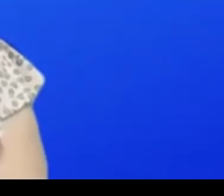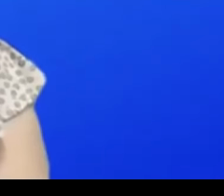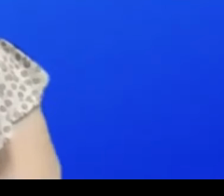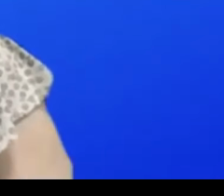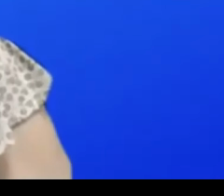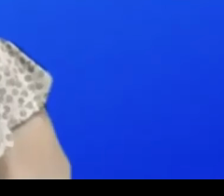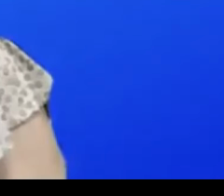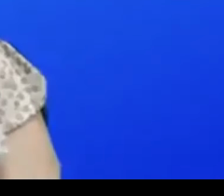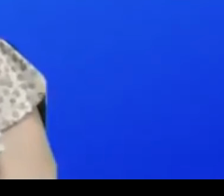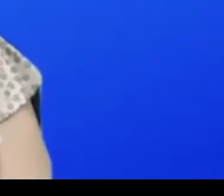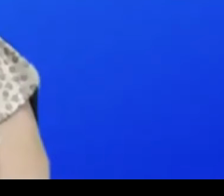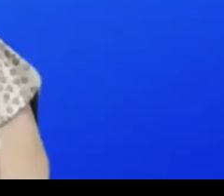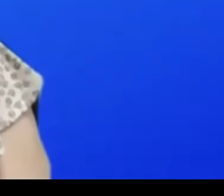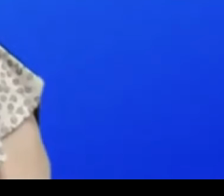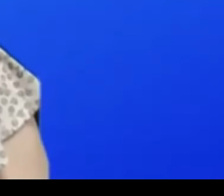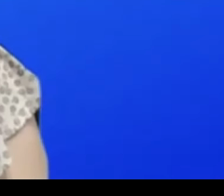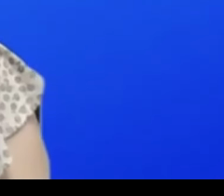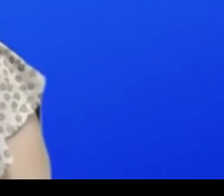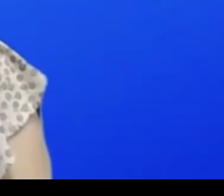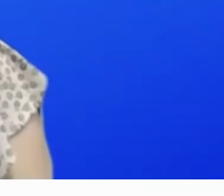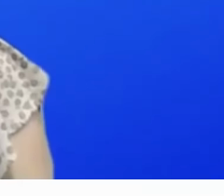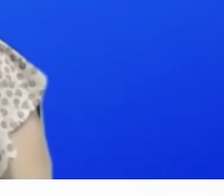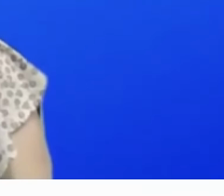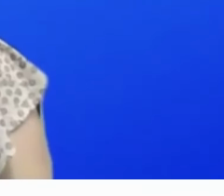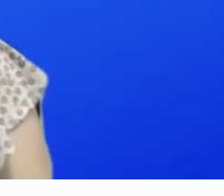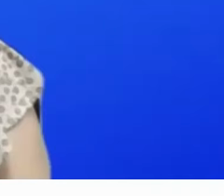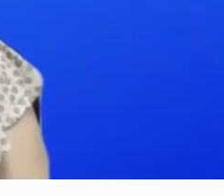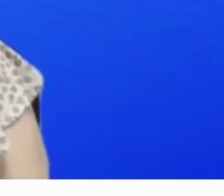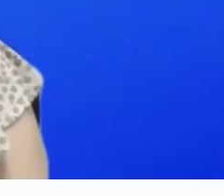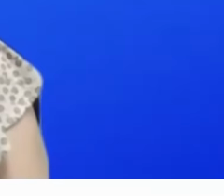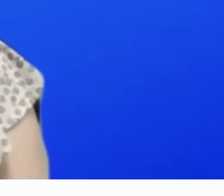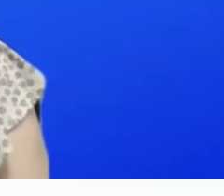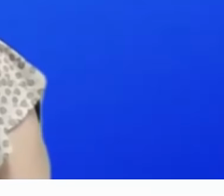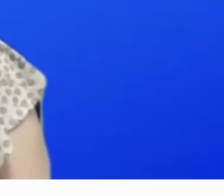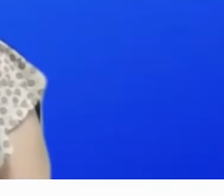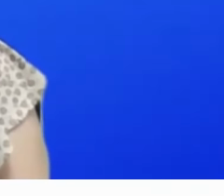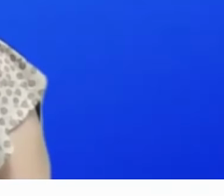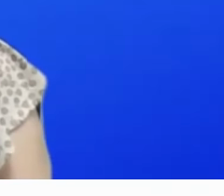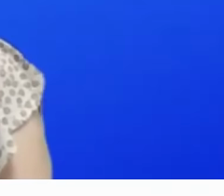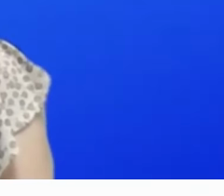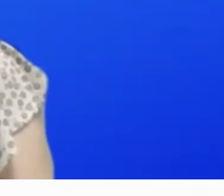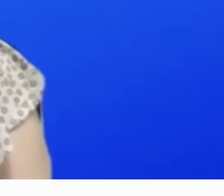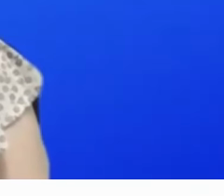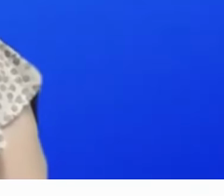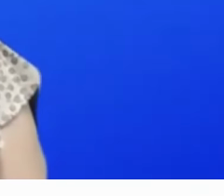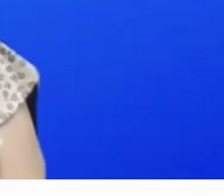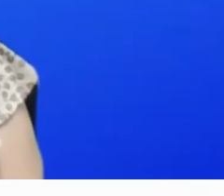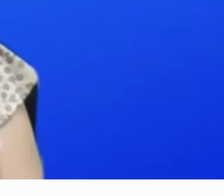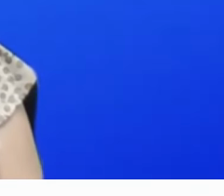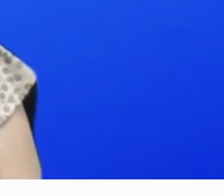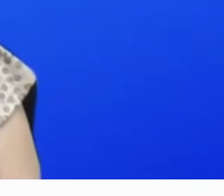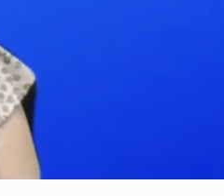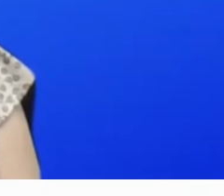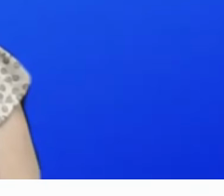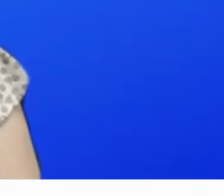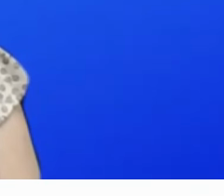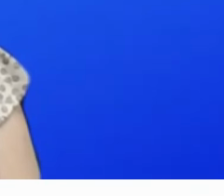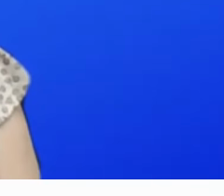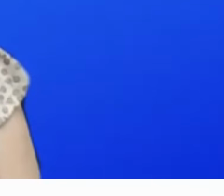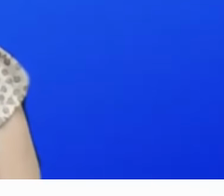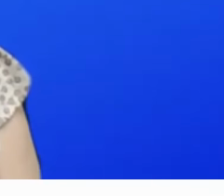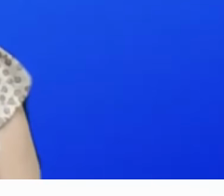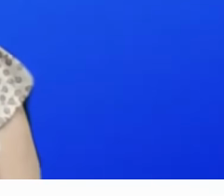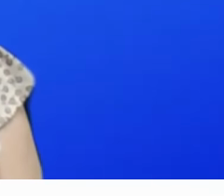Gil Addison, who actually worked with her directly with her assessments and the technology. Gil?